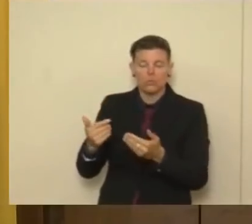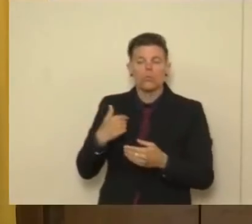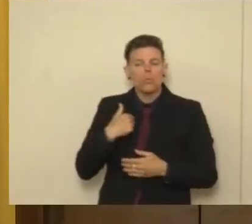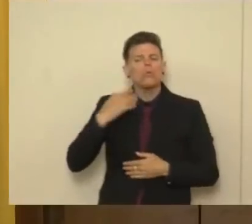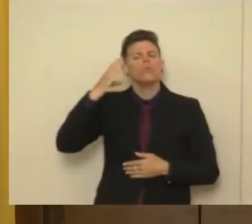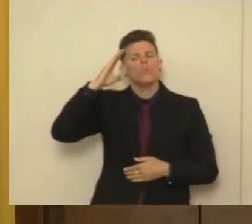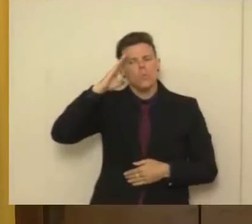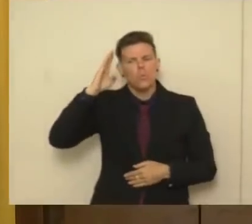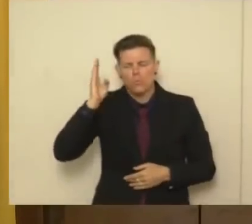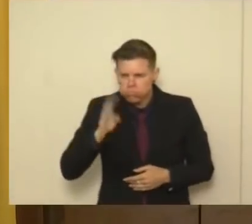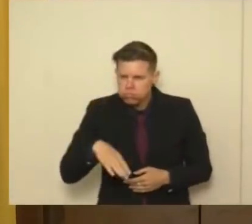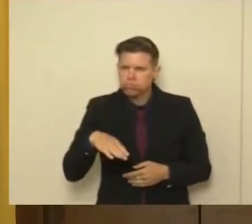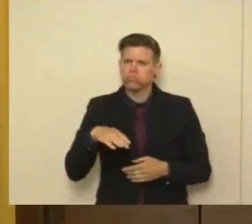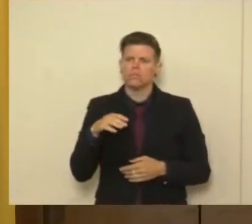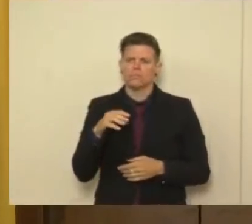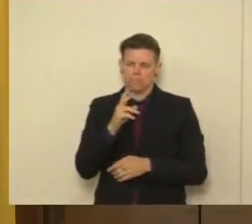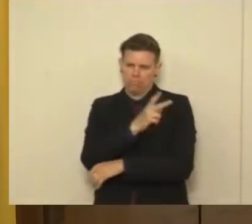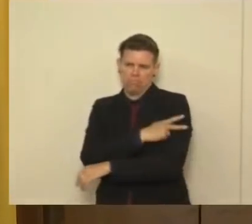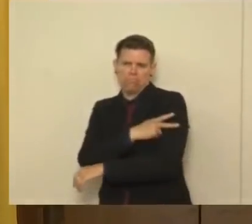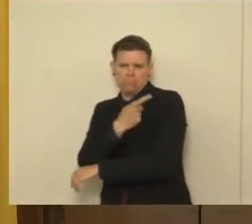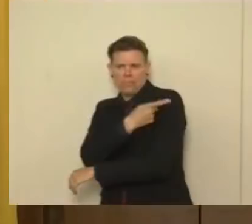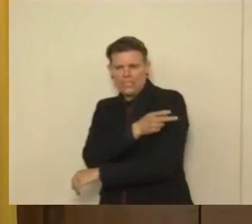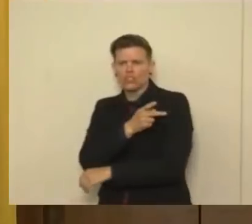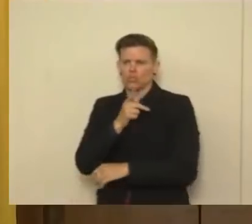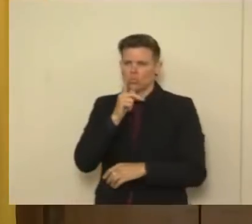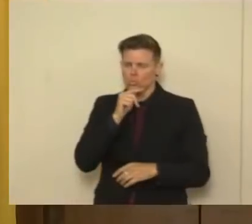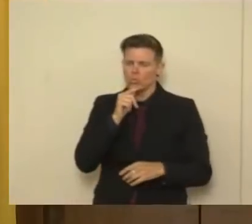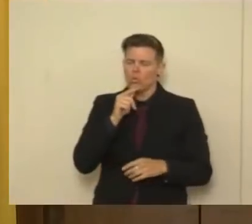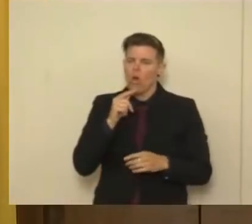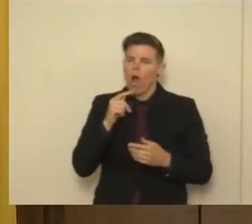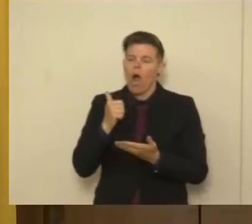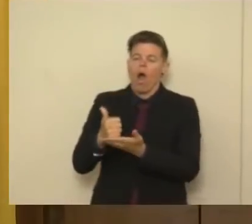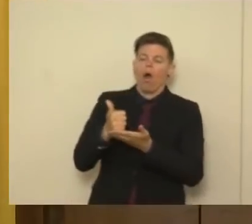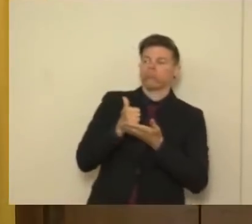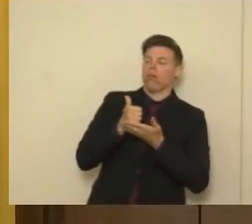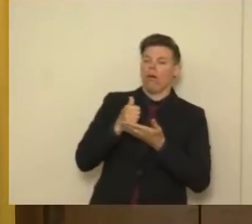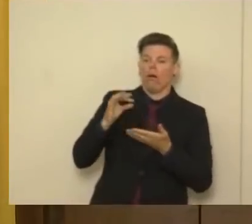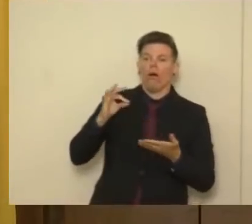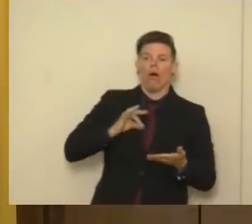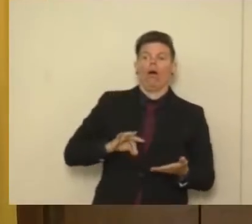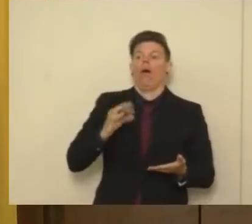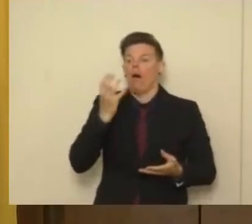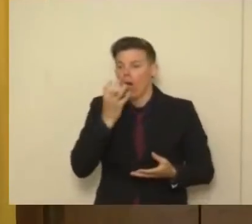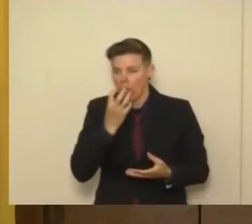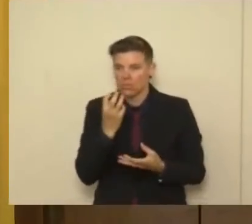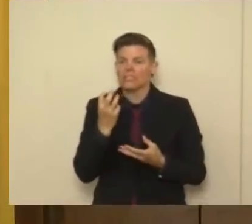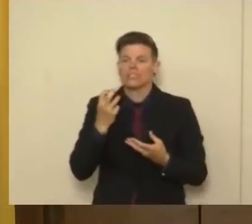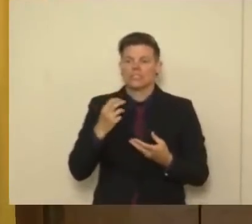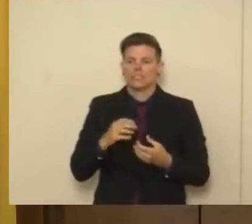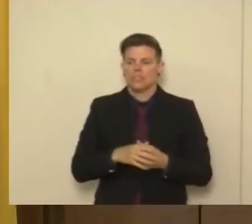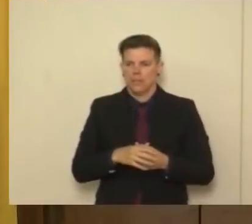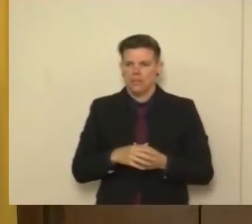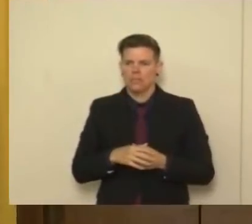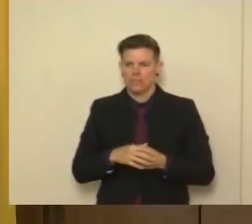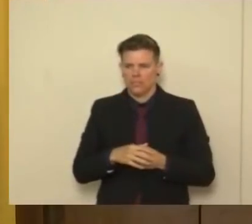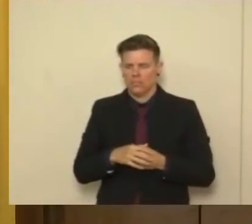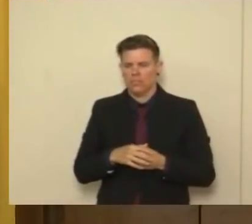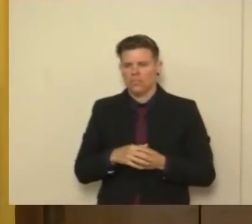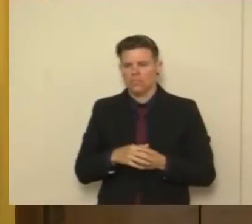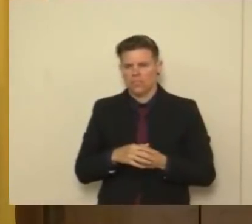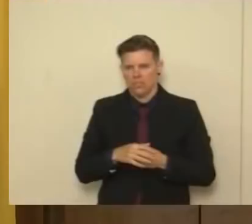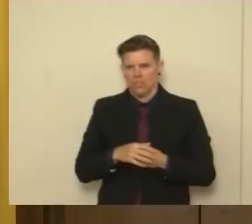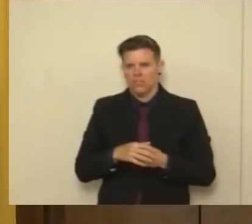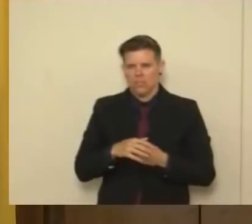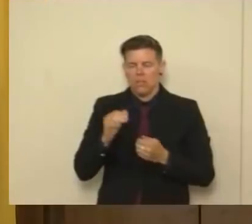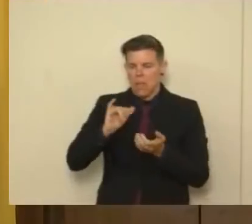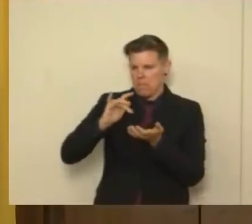clinically that patients who benefit from, say, remdesivir, which we get allocations of, and they all go to